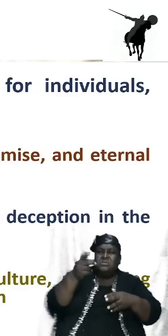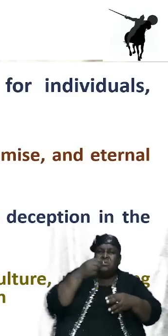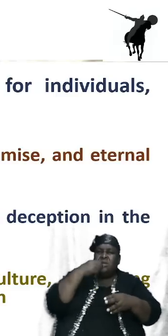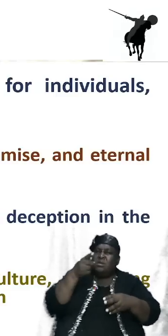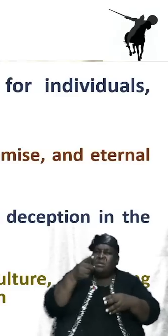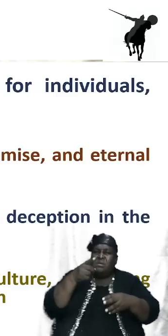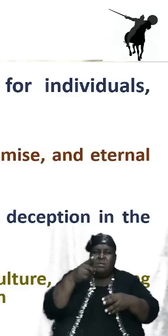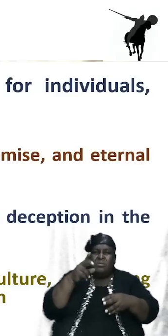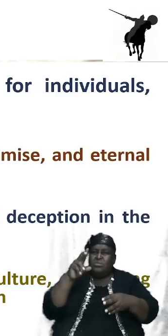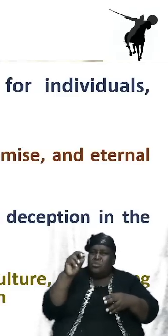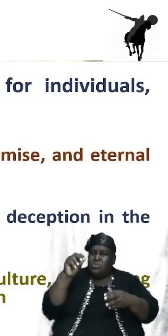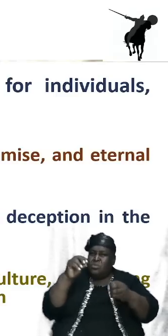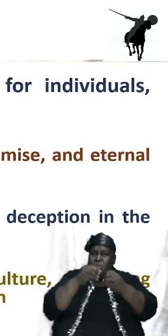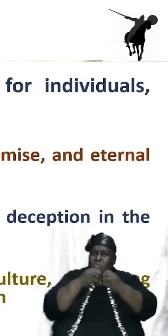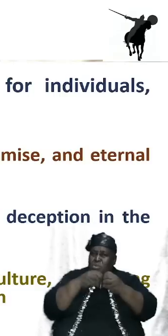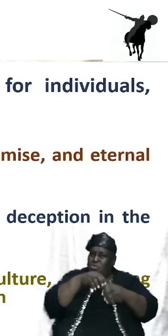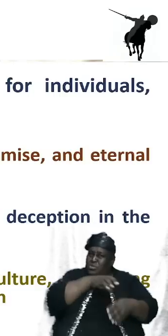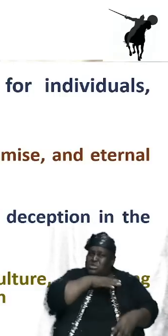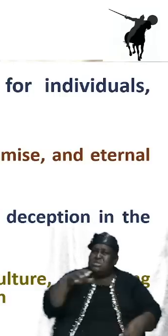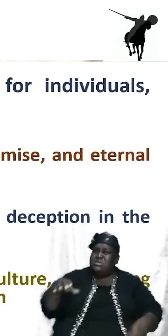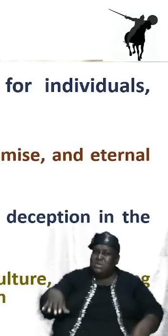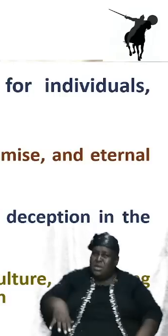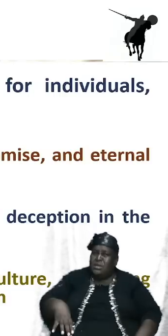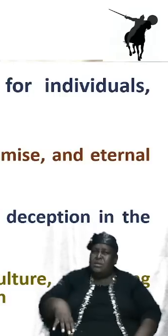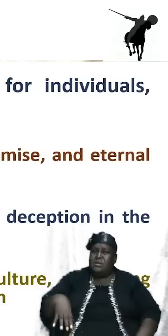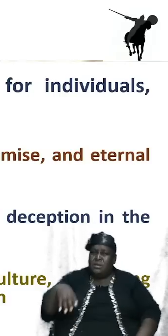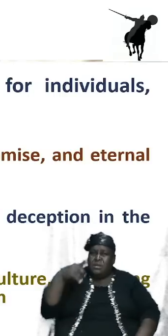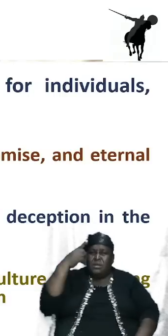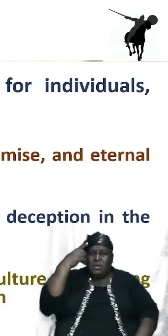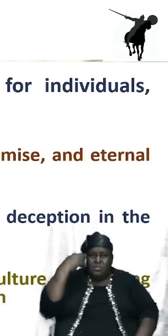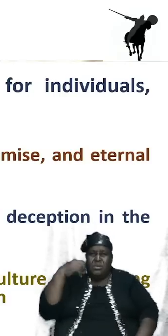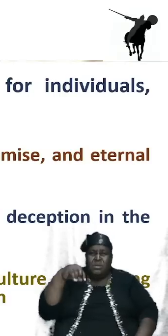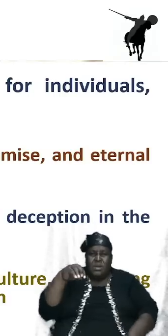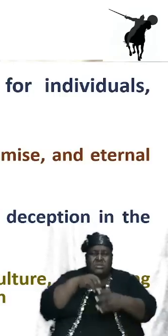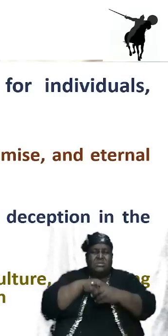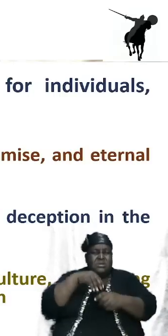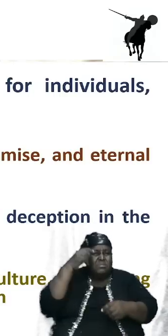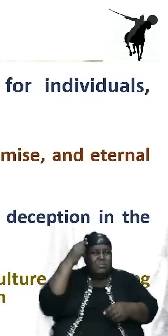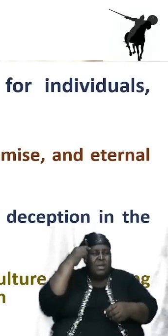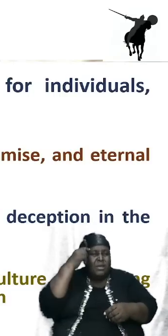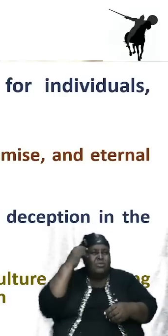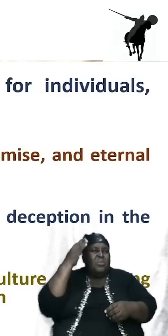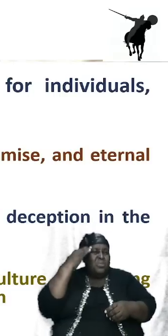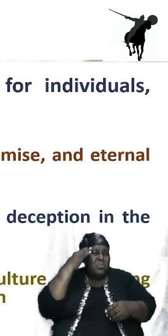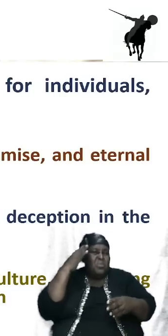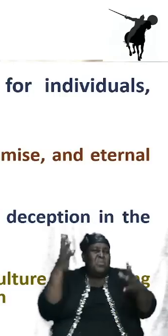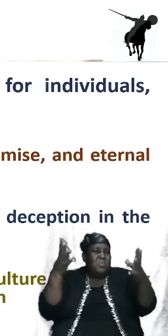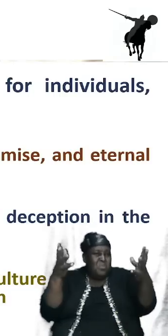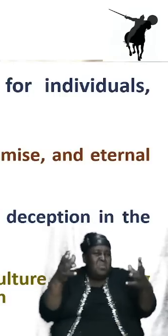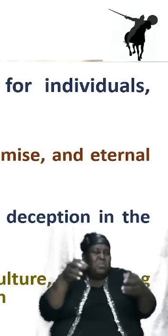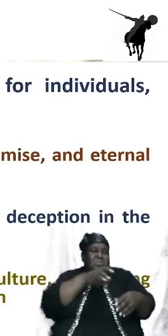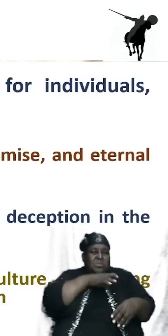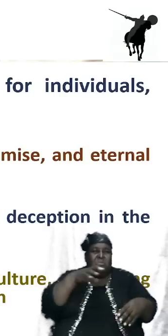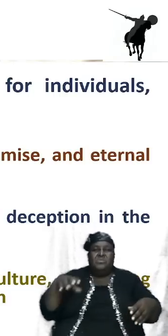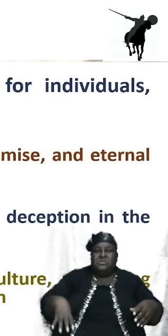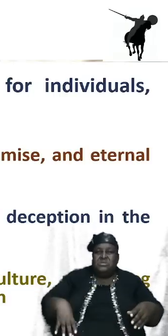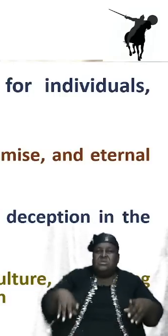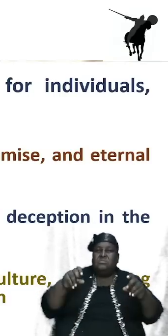that you're no longer a Christian. You know why they ask that? Because even in their minds, they know what a Christian